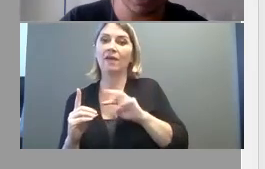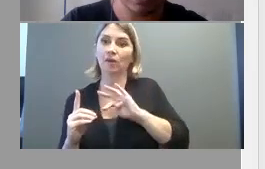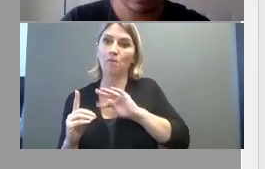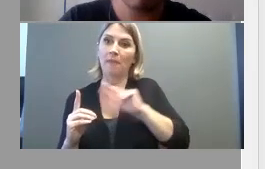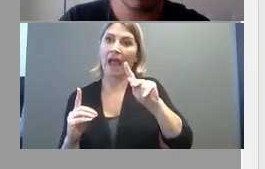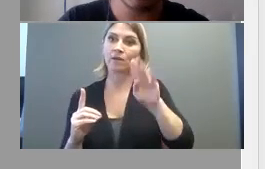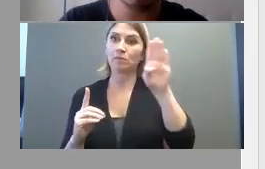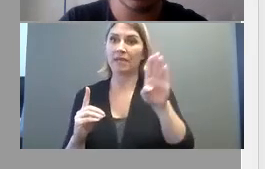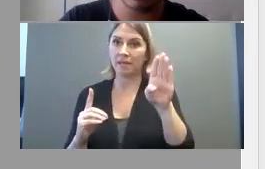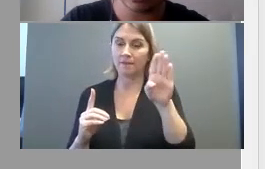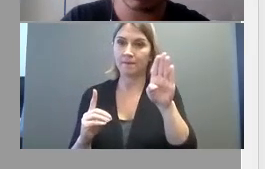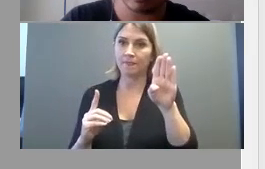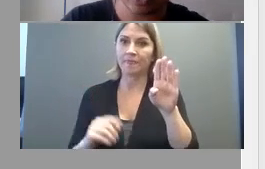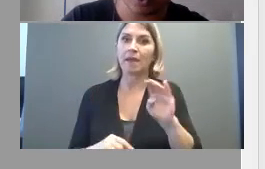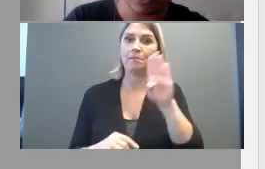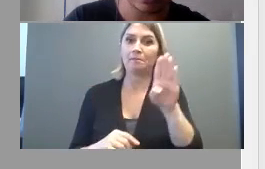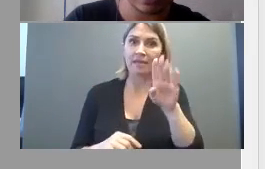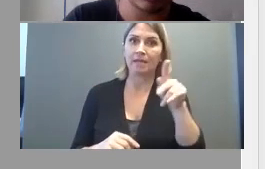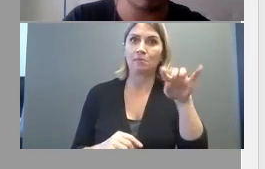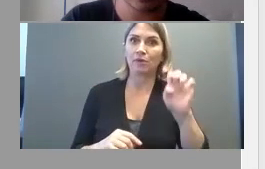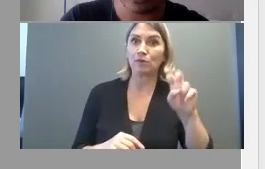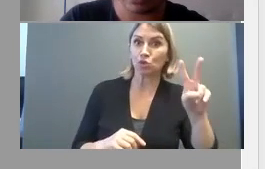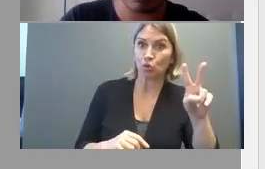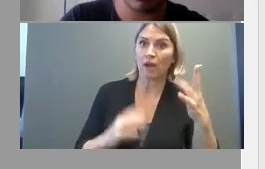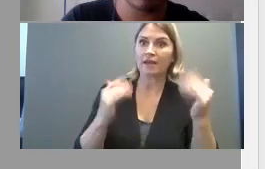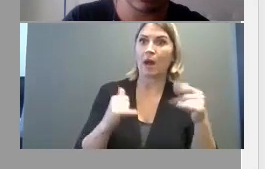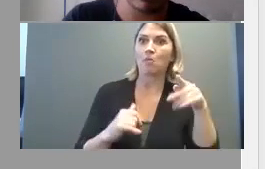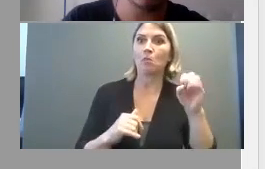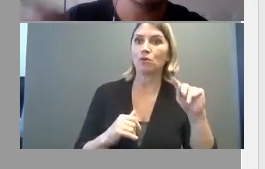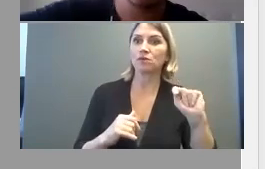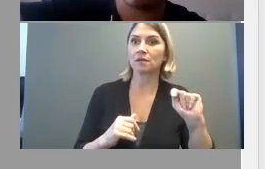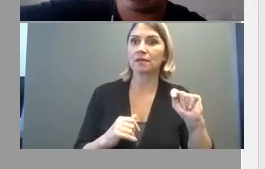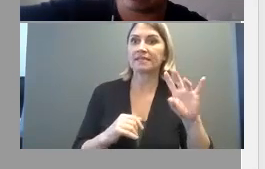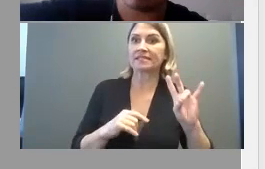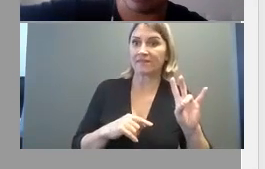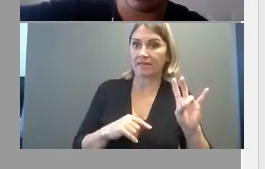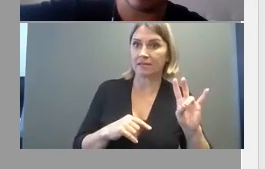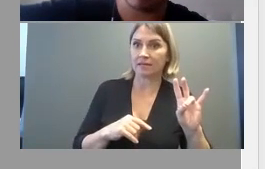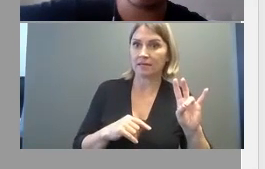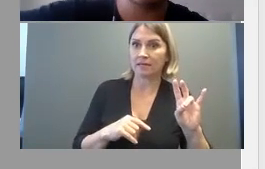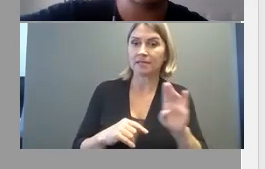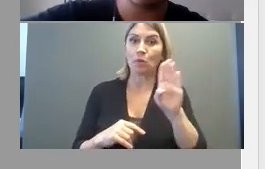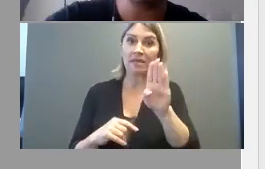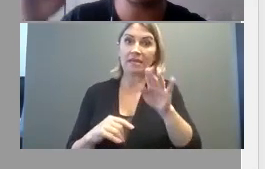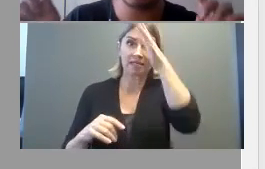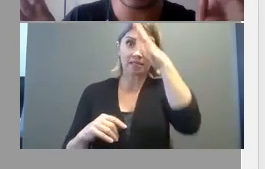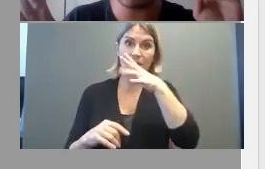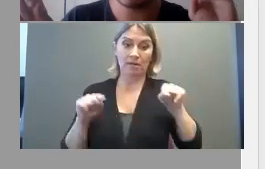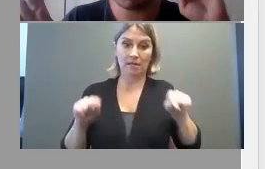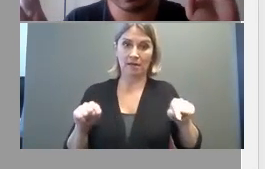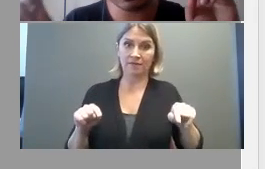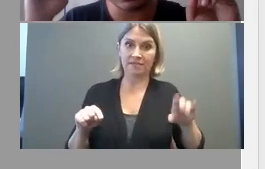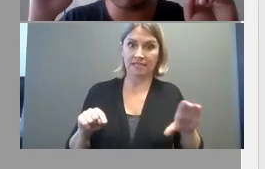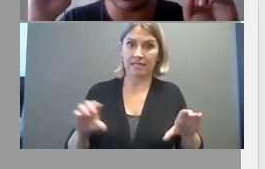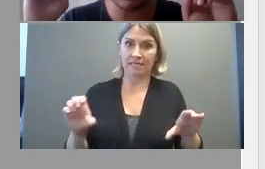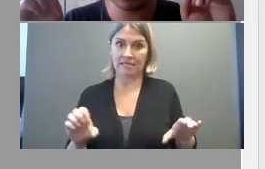back to B. B's pre-visit number was 2, and now the post-visit number becomes 7. Since B is a parent of both C and D, we see that